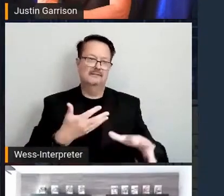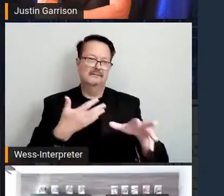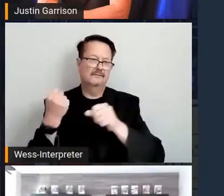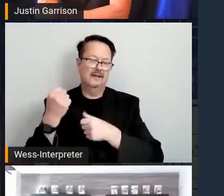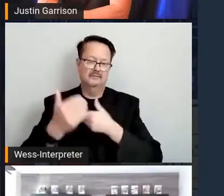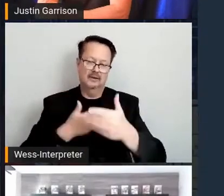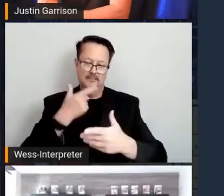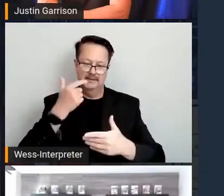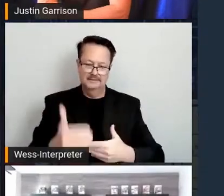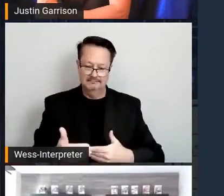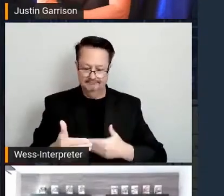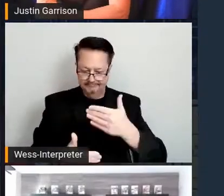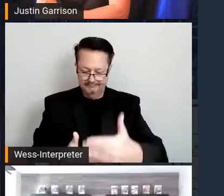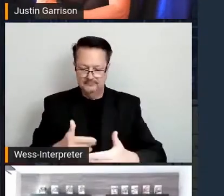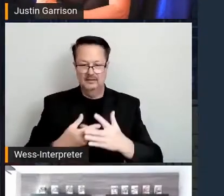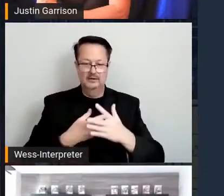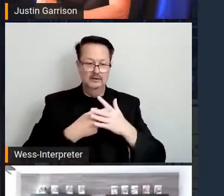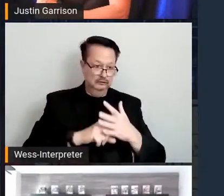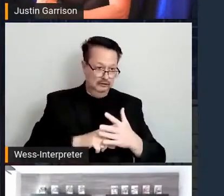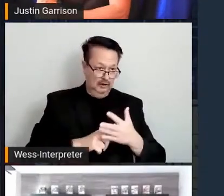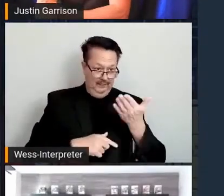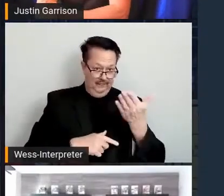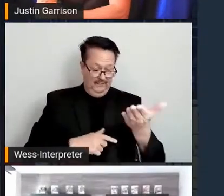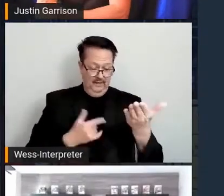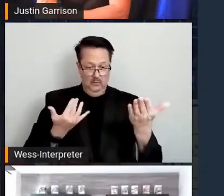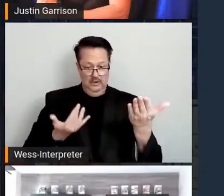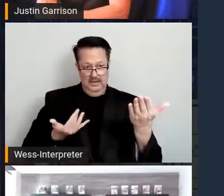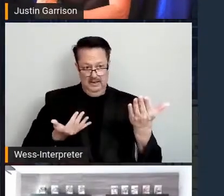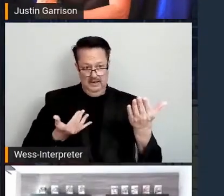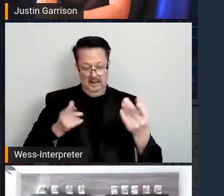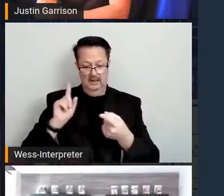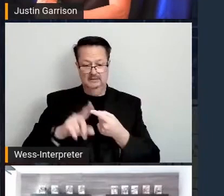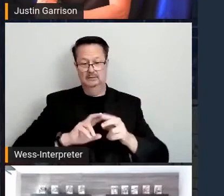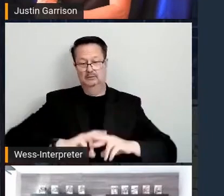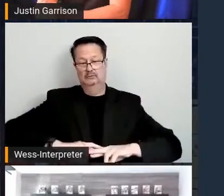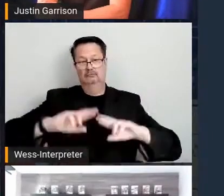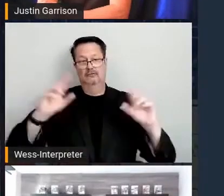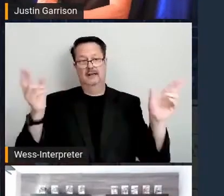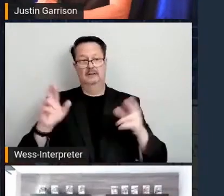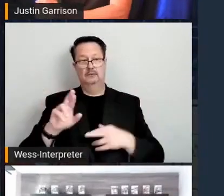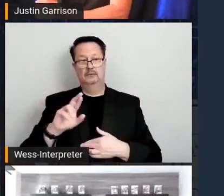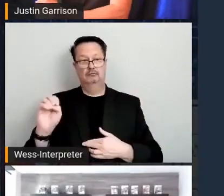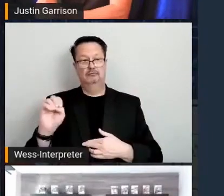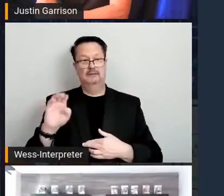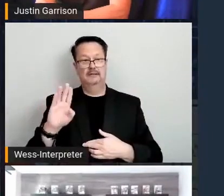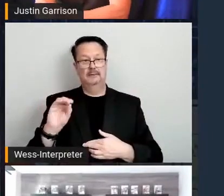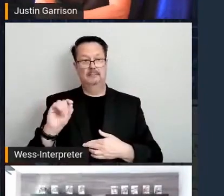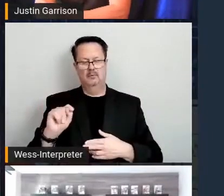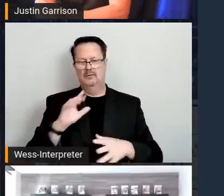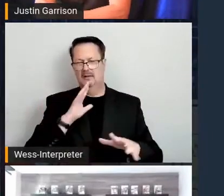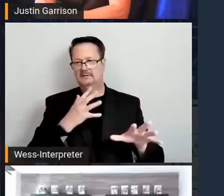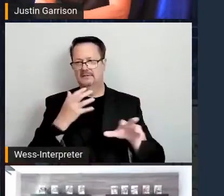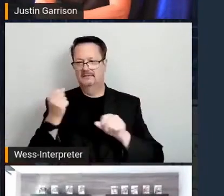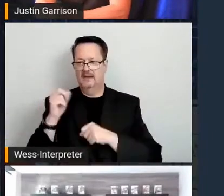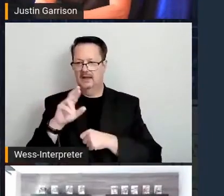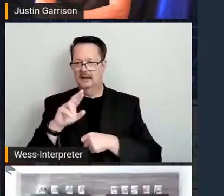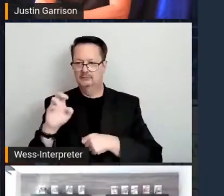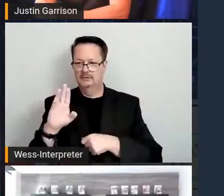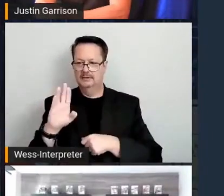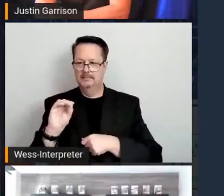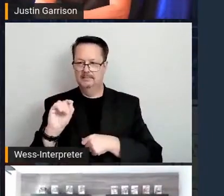stages. You can start it, have it there waiting until you're ready to actually do that reboot, and then it's a very fast reboot.